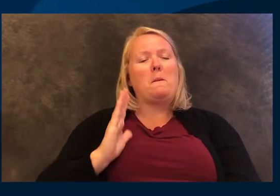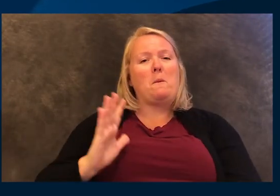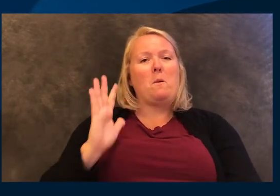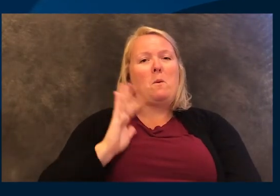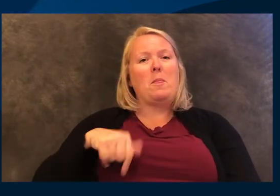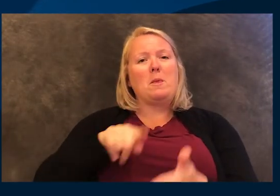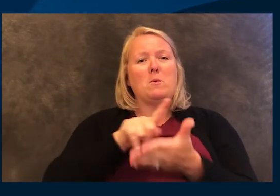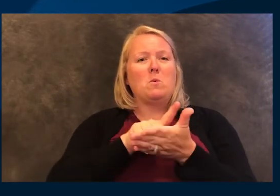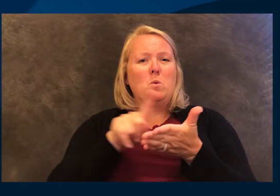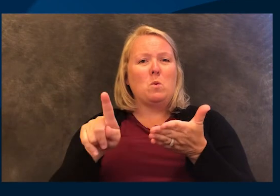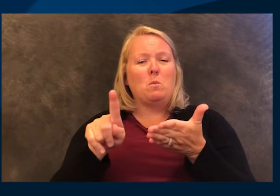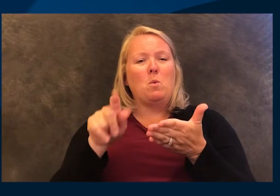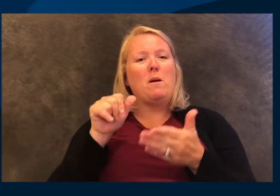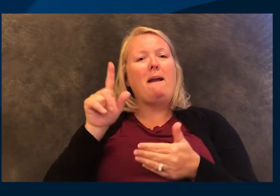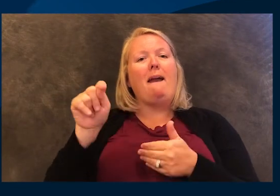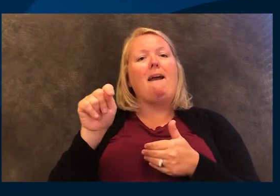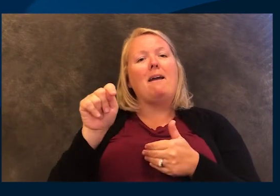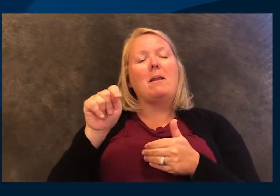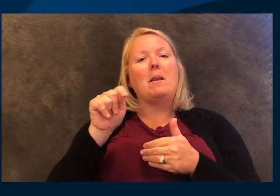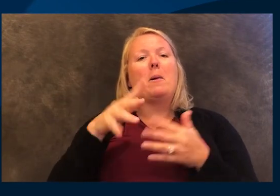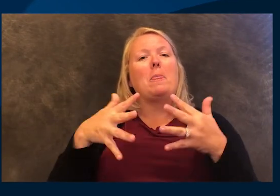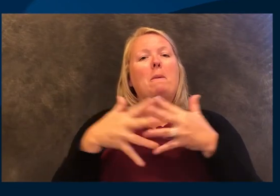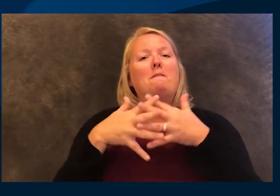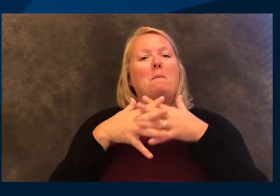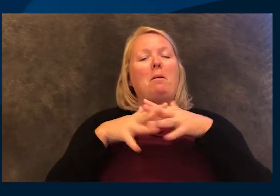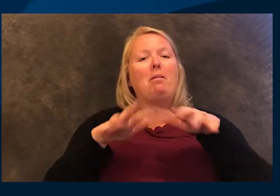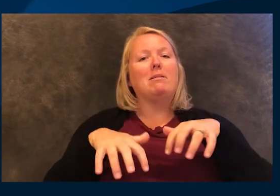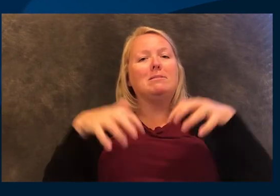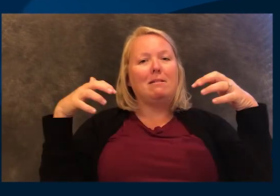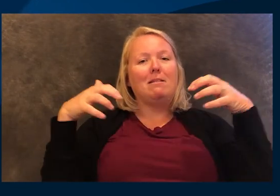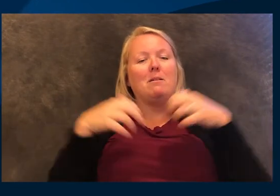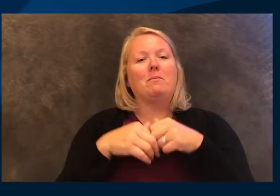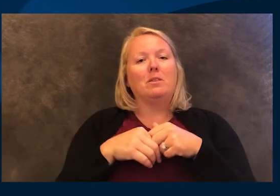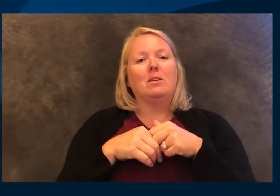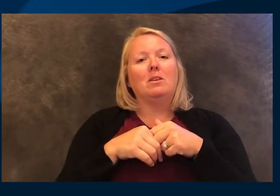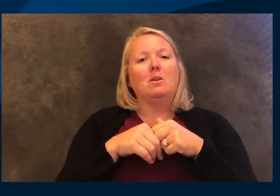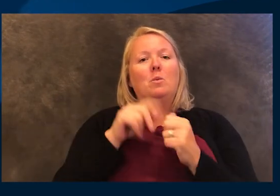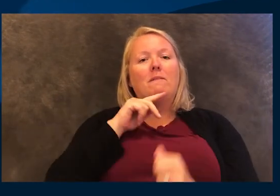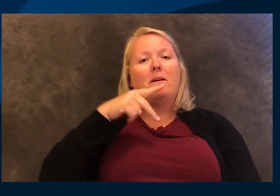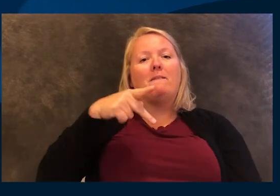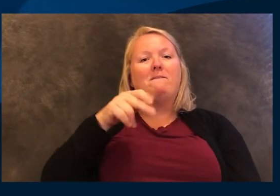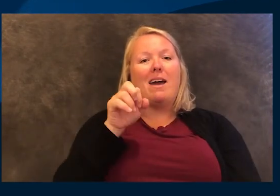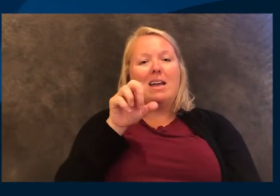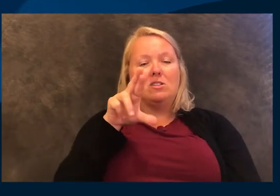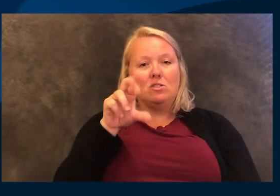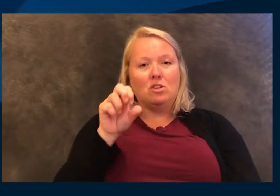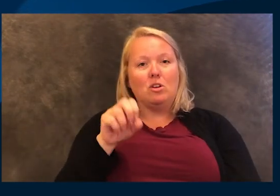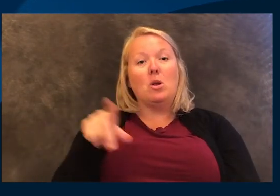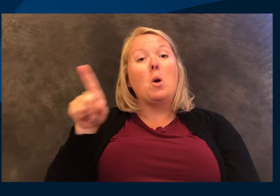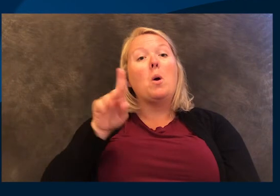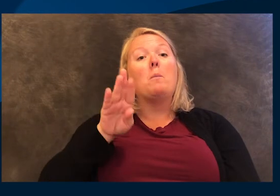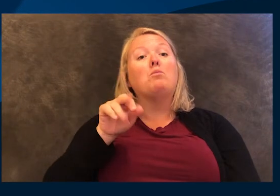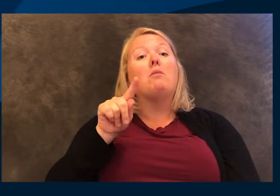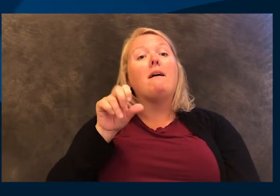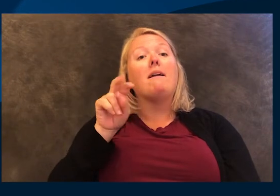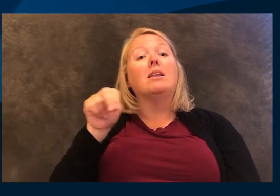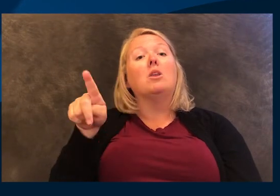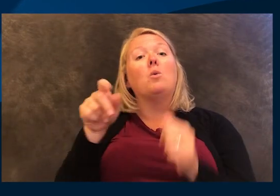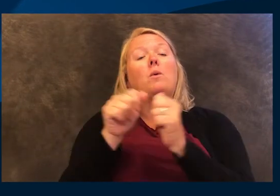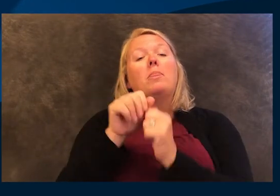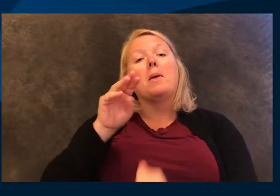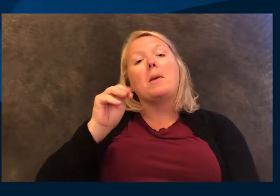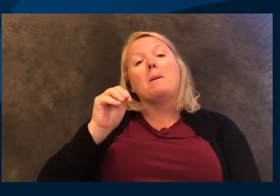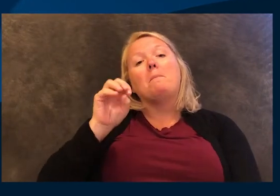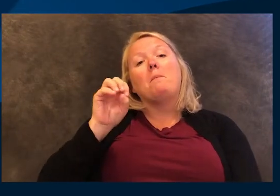are operating at Michigan Stadium. We have Pfizer. We have Brighton Health Center operating with Moderna. And Michigan Stadium